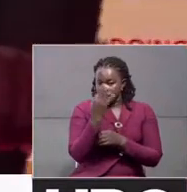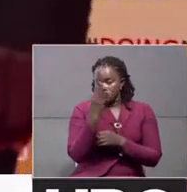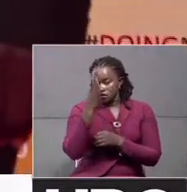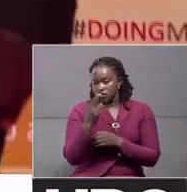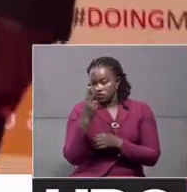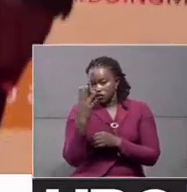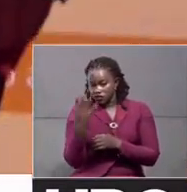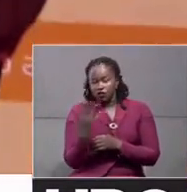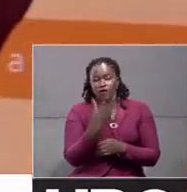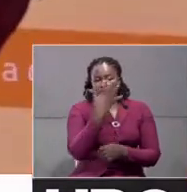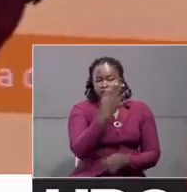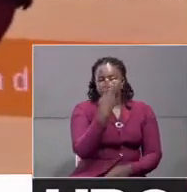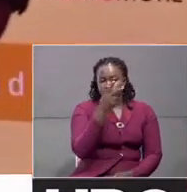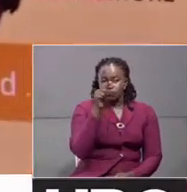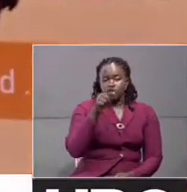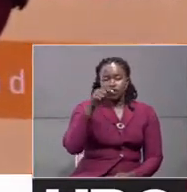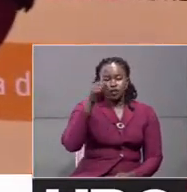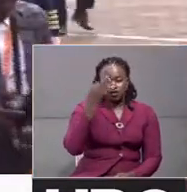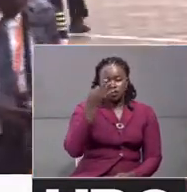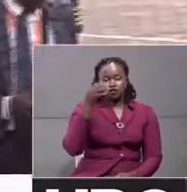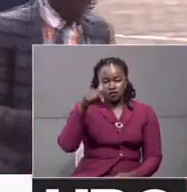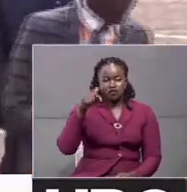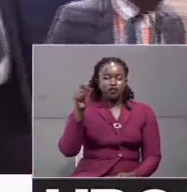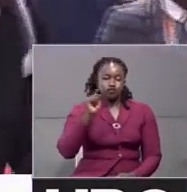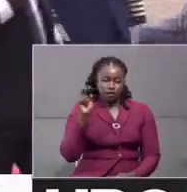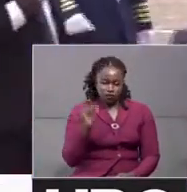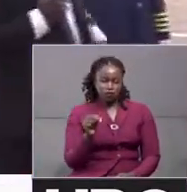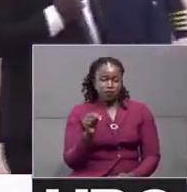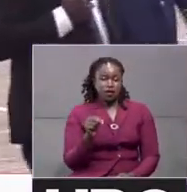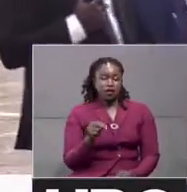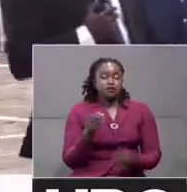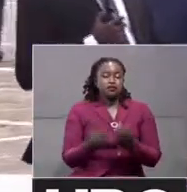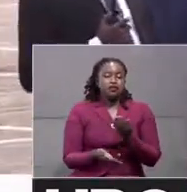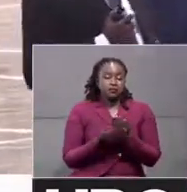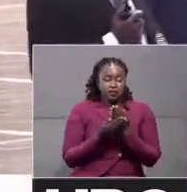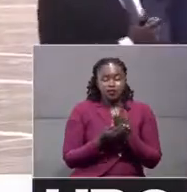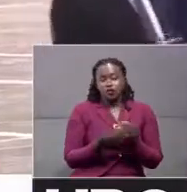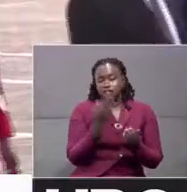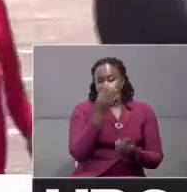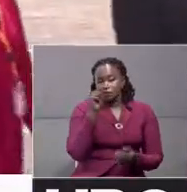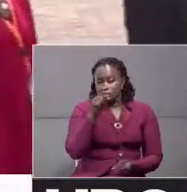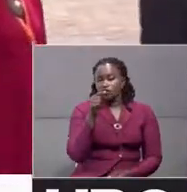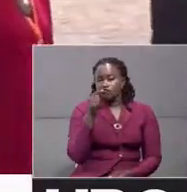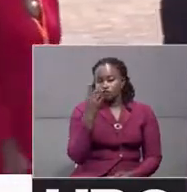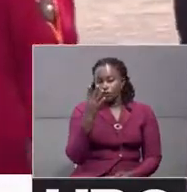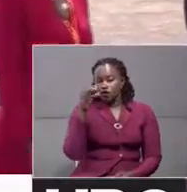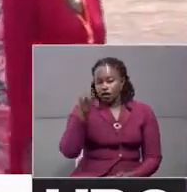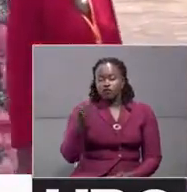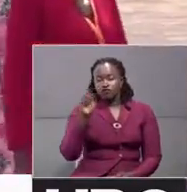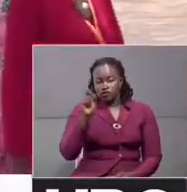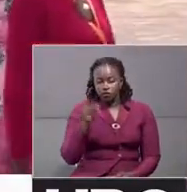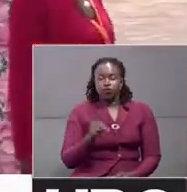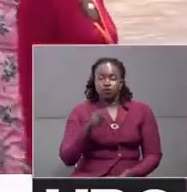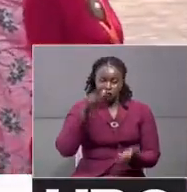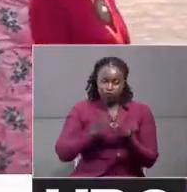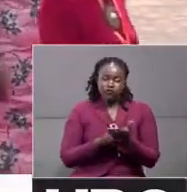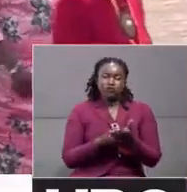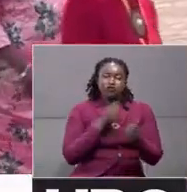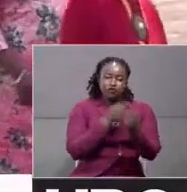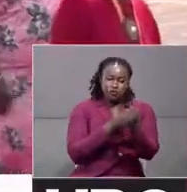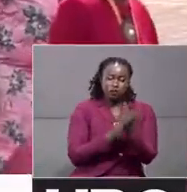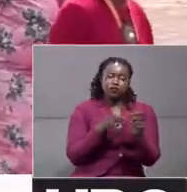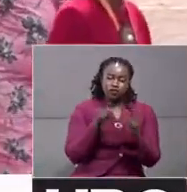2023-2024 was 52.737 trillion. A supplementary of 3.49 trillion was approved to support the